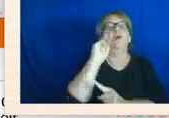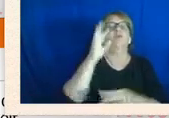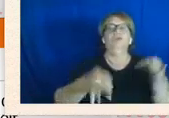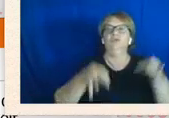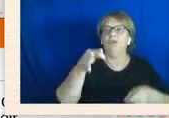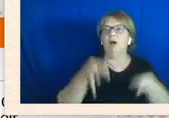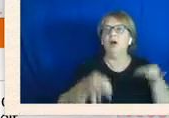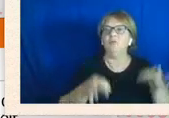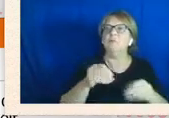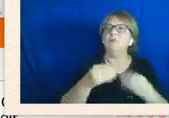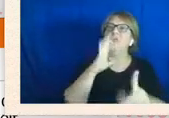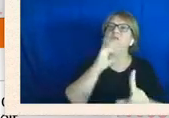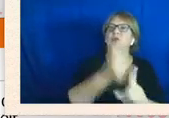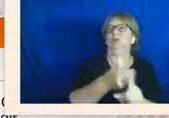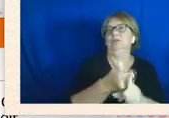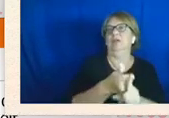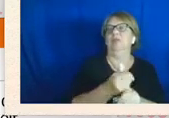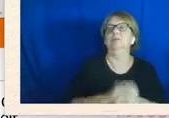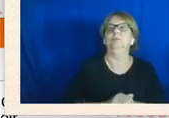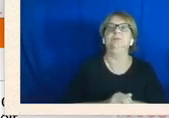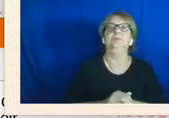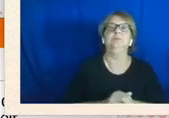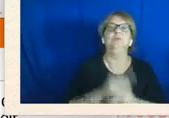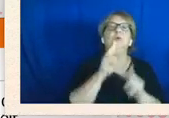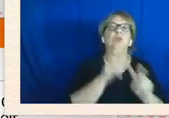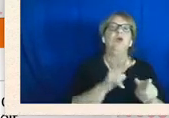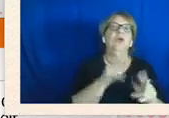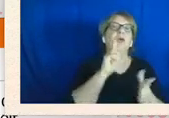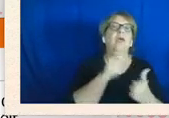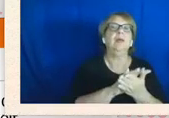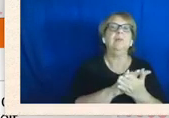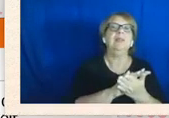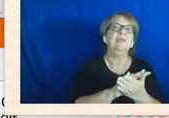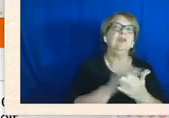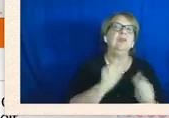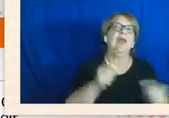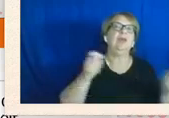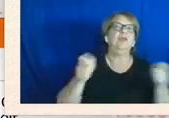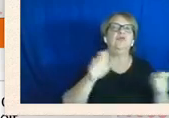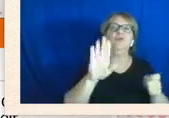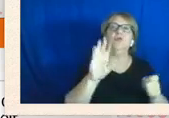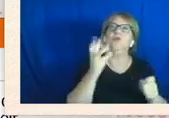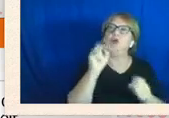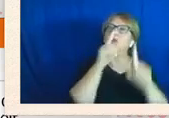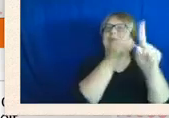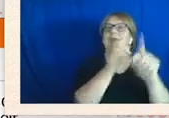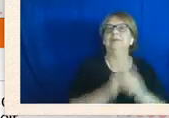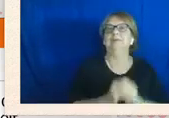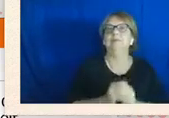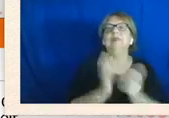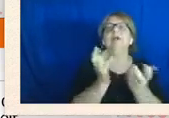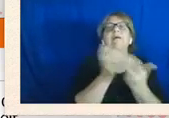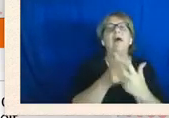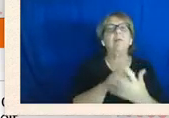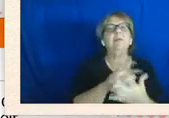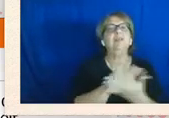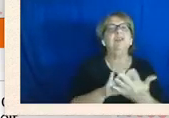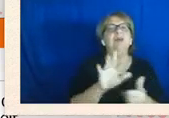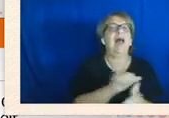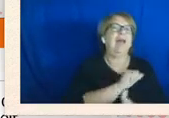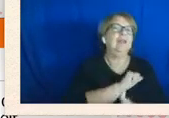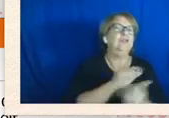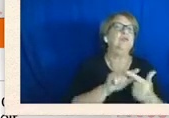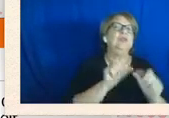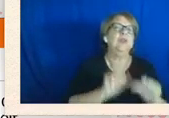oneself. So we're looking at believing that you can control your own destiny. And it's a combination of attitudes and abilities that lead people to